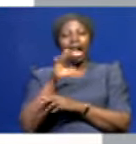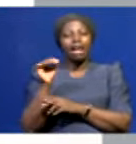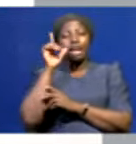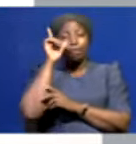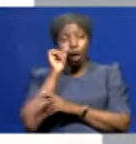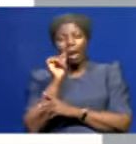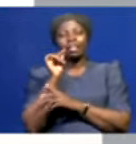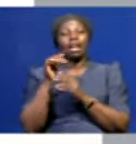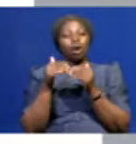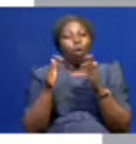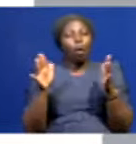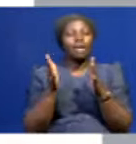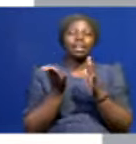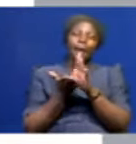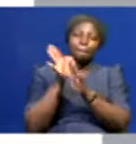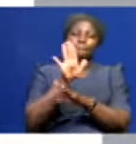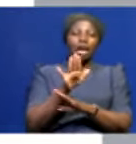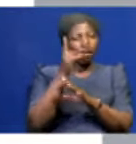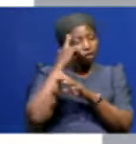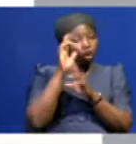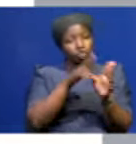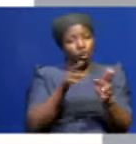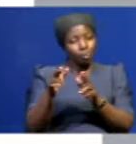normal school activities on July